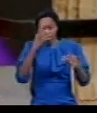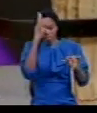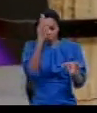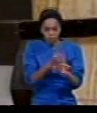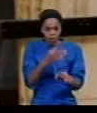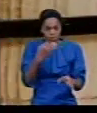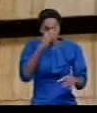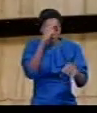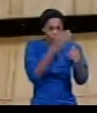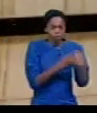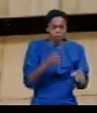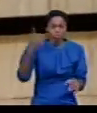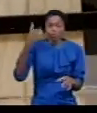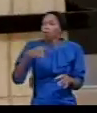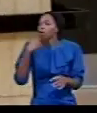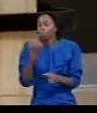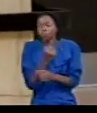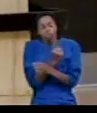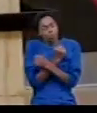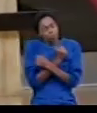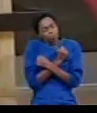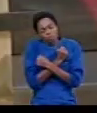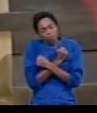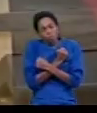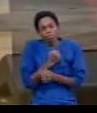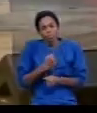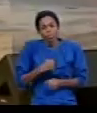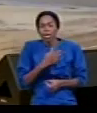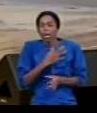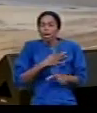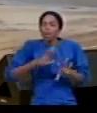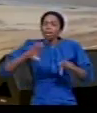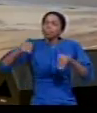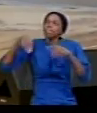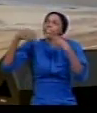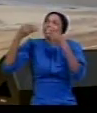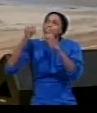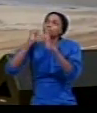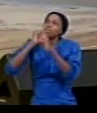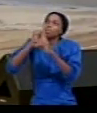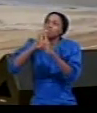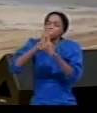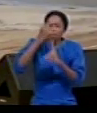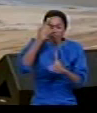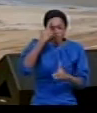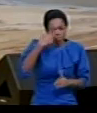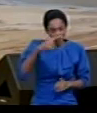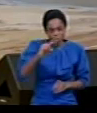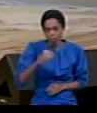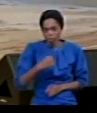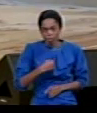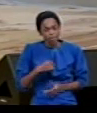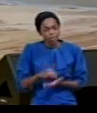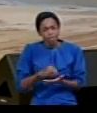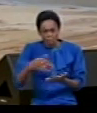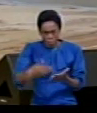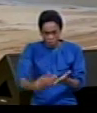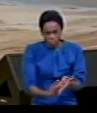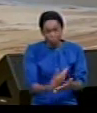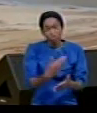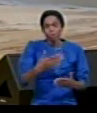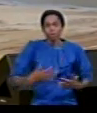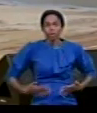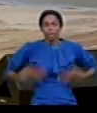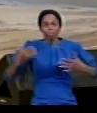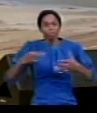who loved me and gave himself for me. That's the new life of the